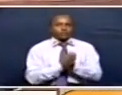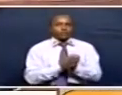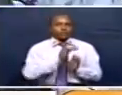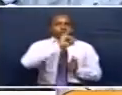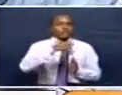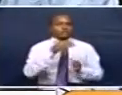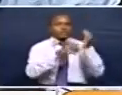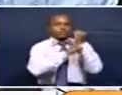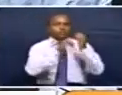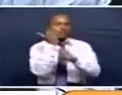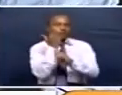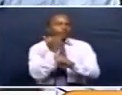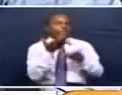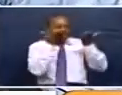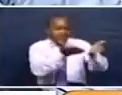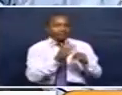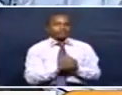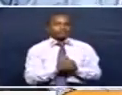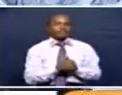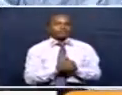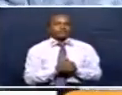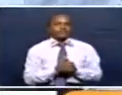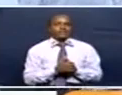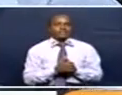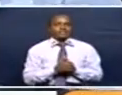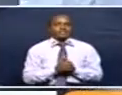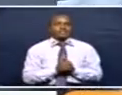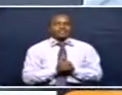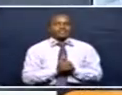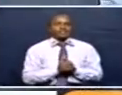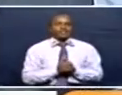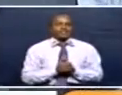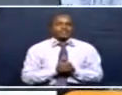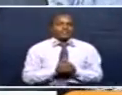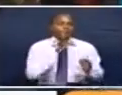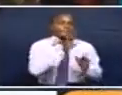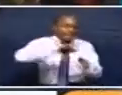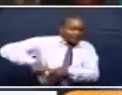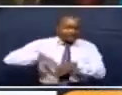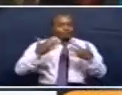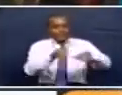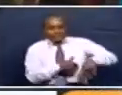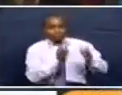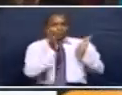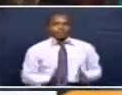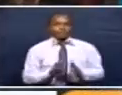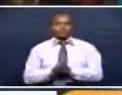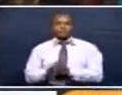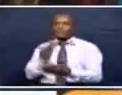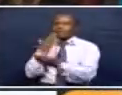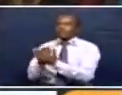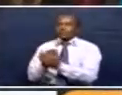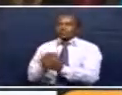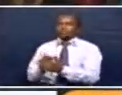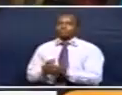cameo appearance. Being kidnapped somewhere in there. Yeah, or kidnapping somebody. It can go either way. Thank you, Governor. Asante. Appreciate